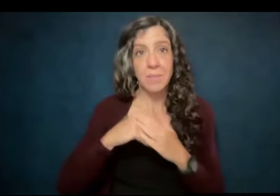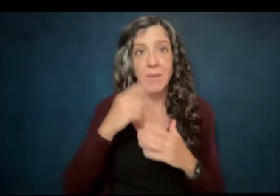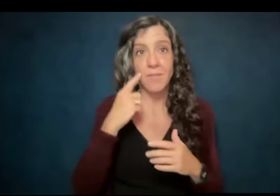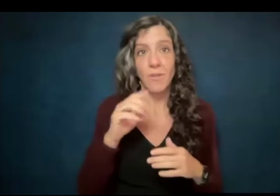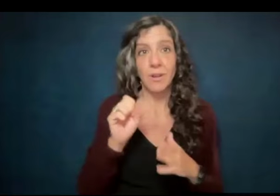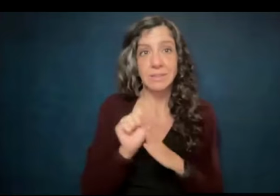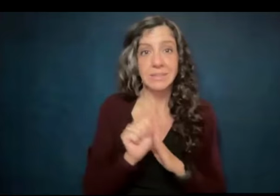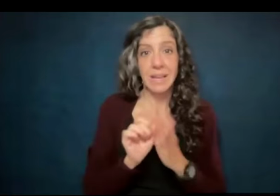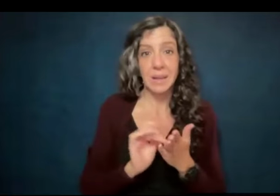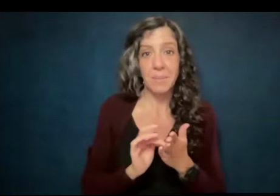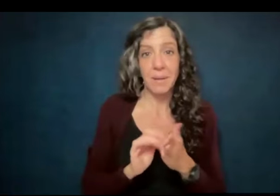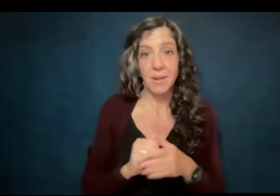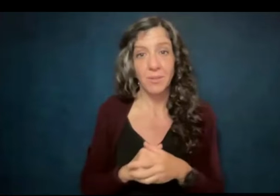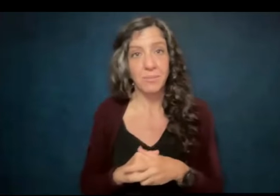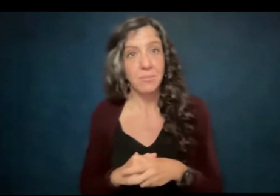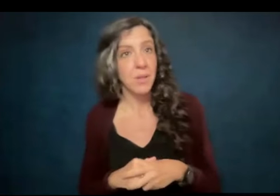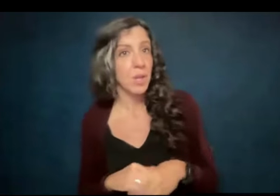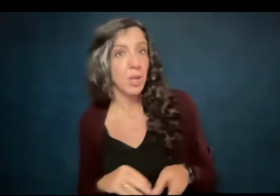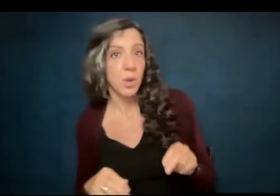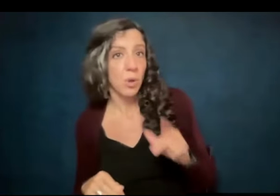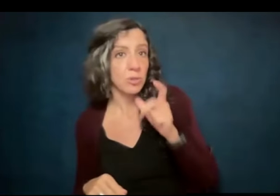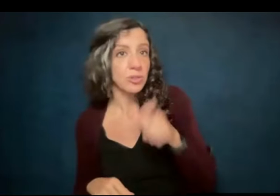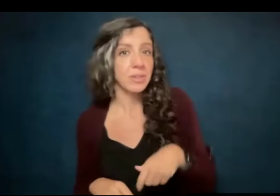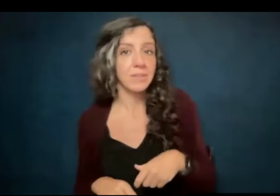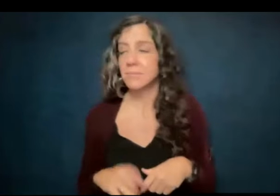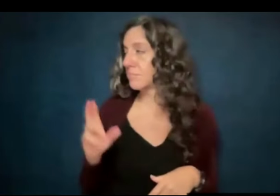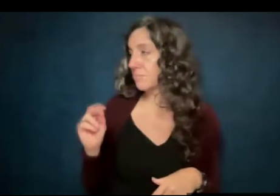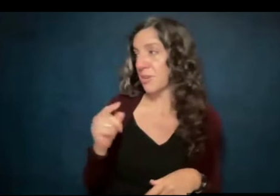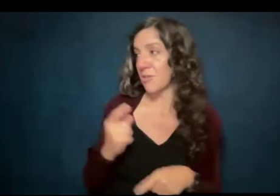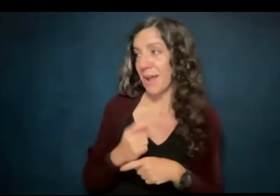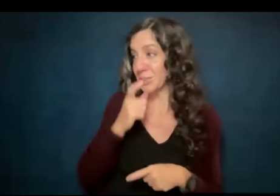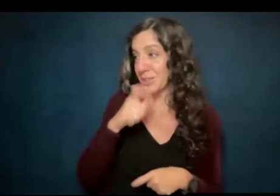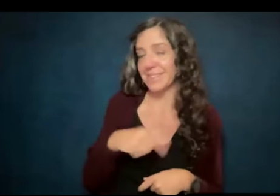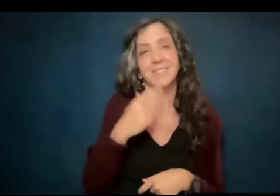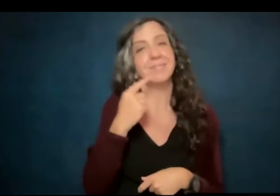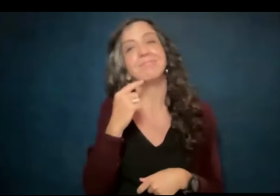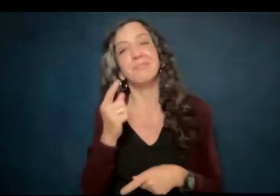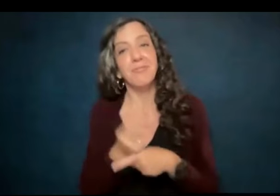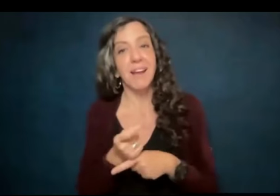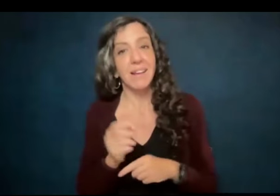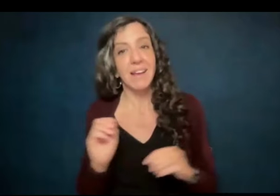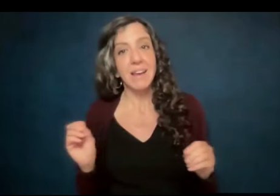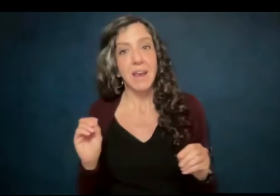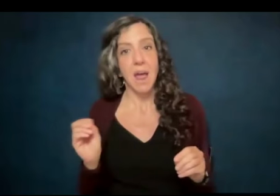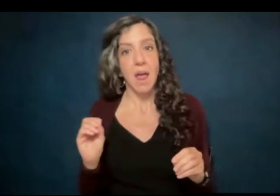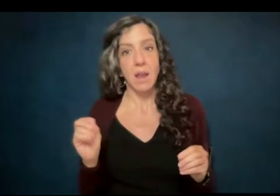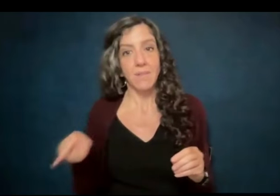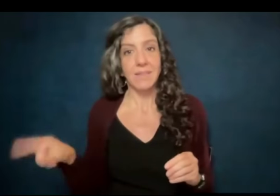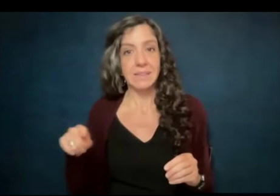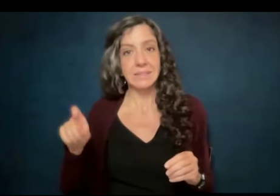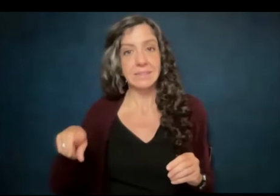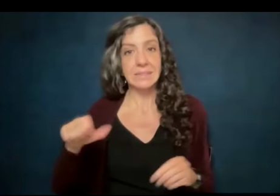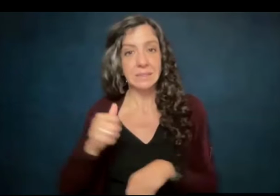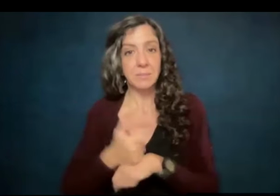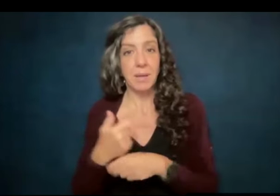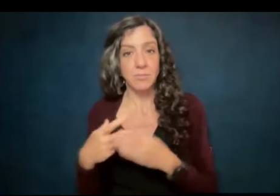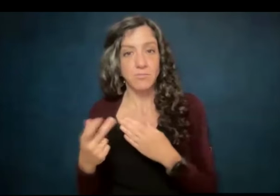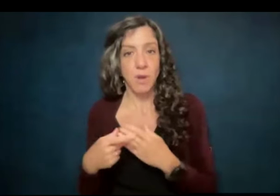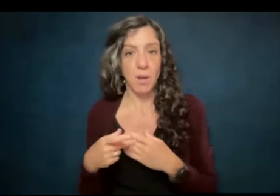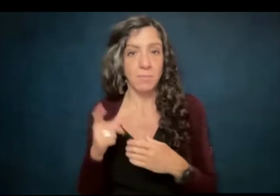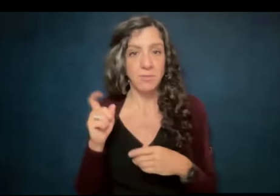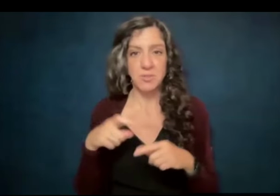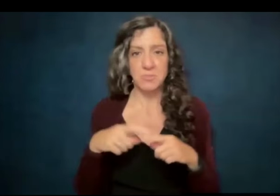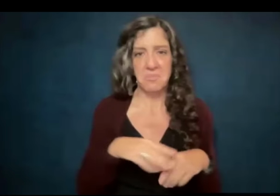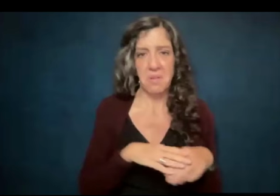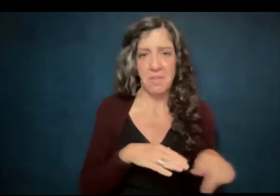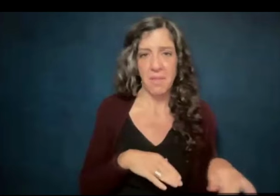It shouldn't. It Money saved in shouldn't. the past should not count for any of these needs-based programs. Right. Somebody's asking how